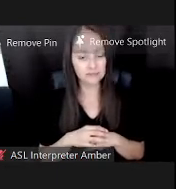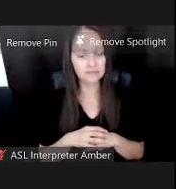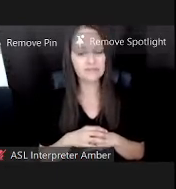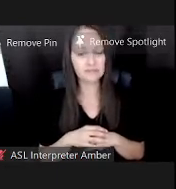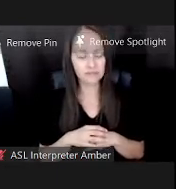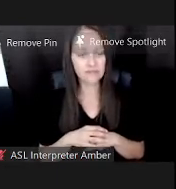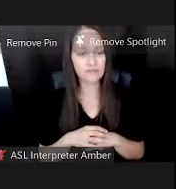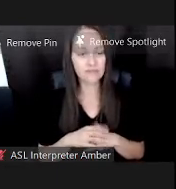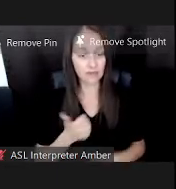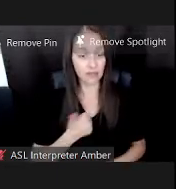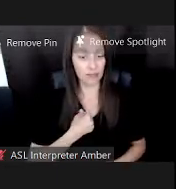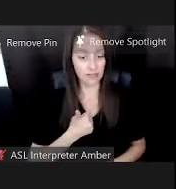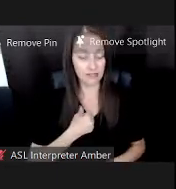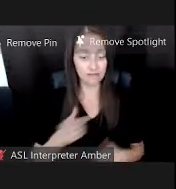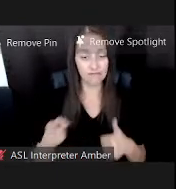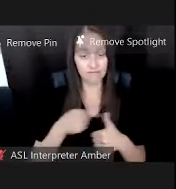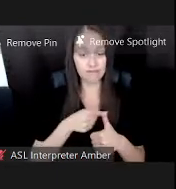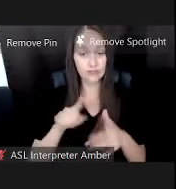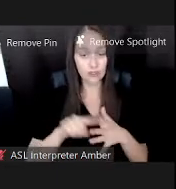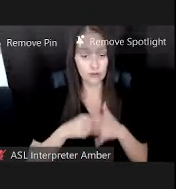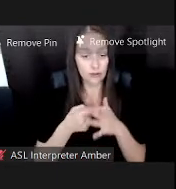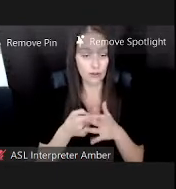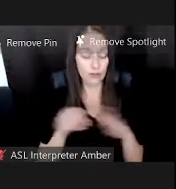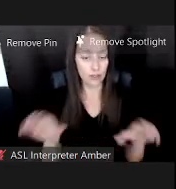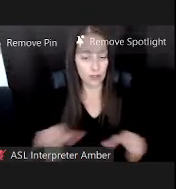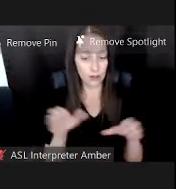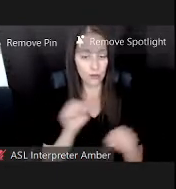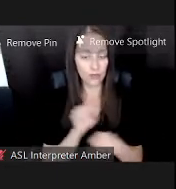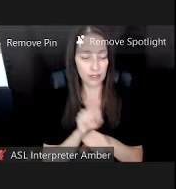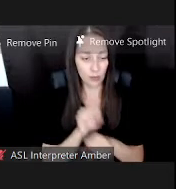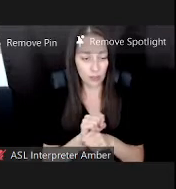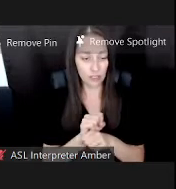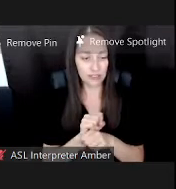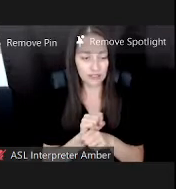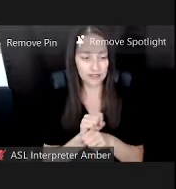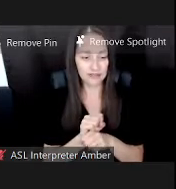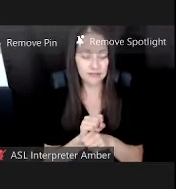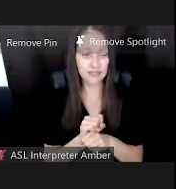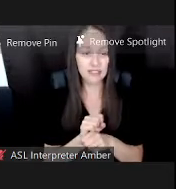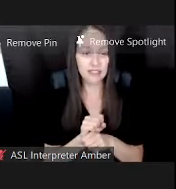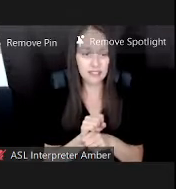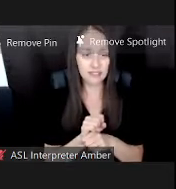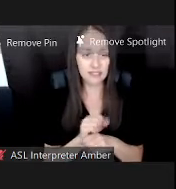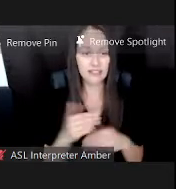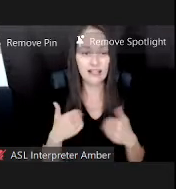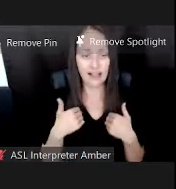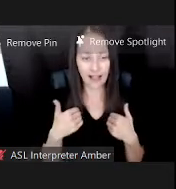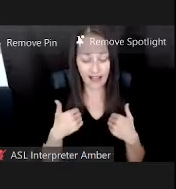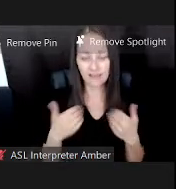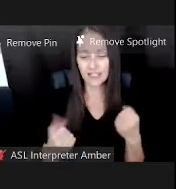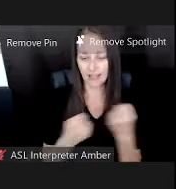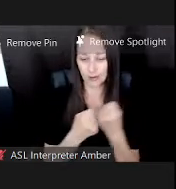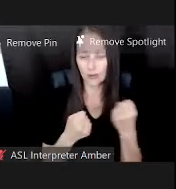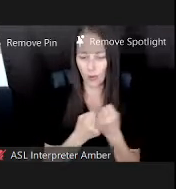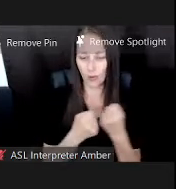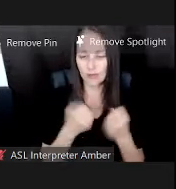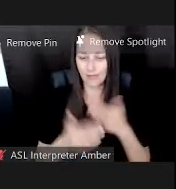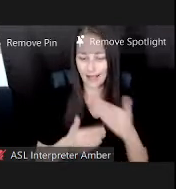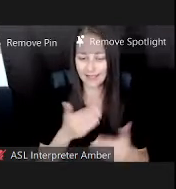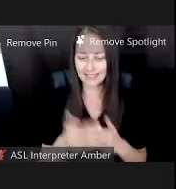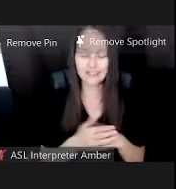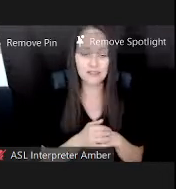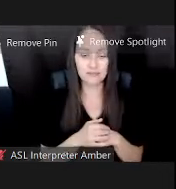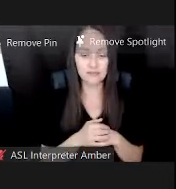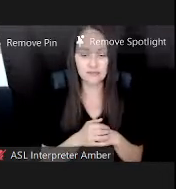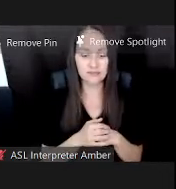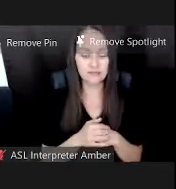doing this work, and again, as I referenced from the being, you know, having a bit of a baton and a support mechanism, we were working at the time,